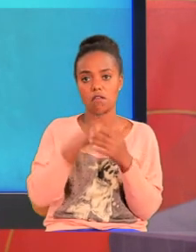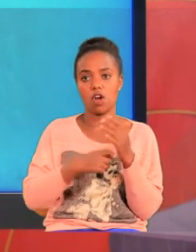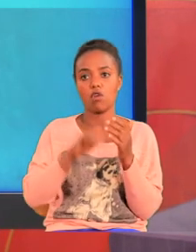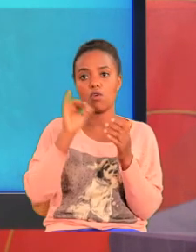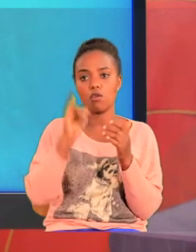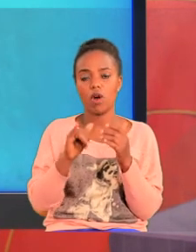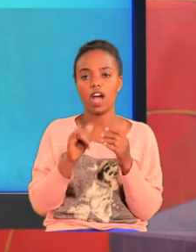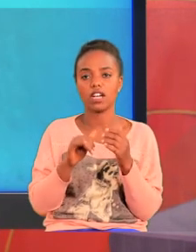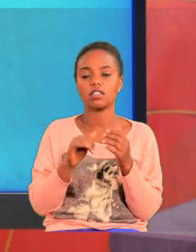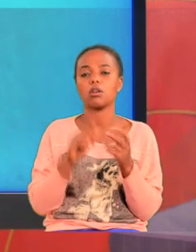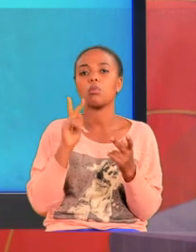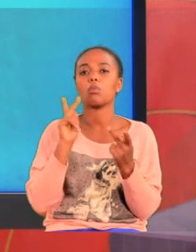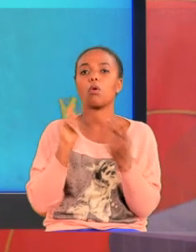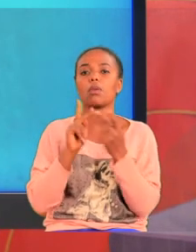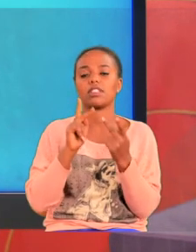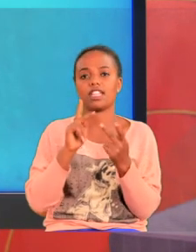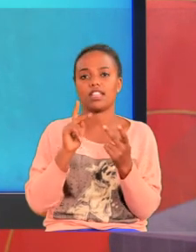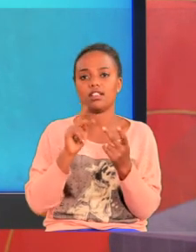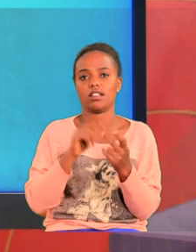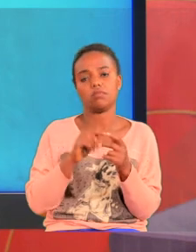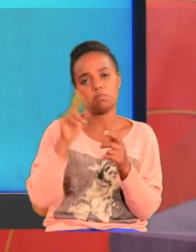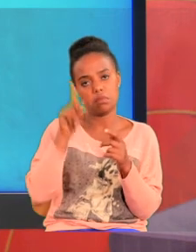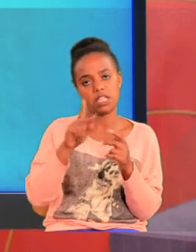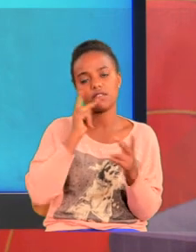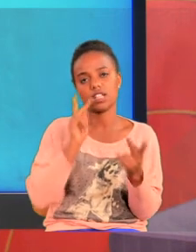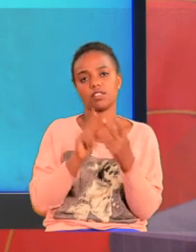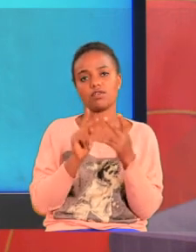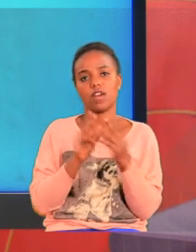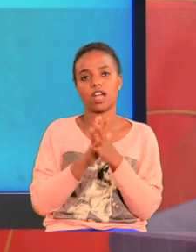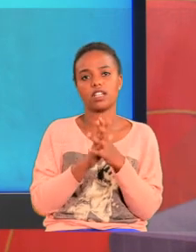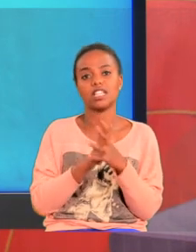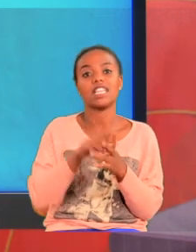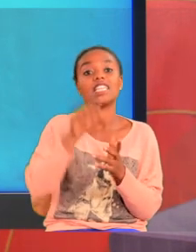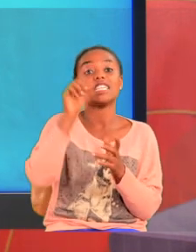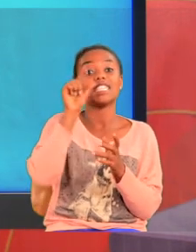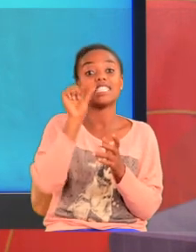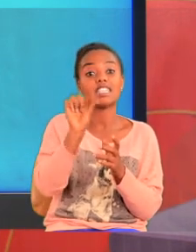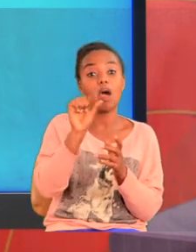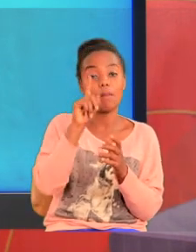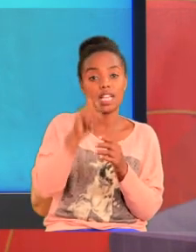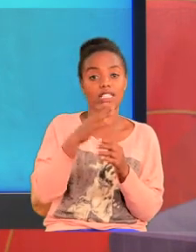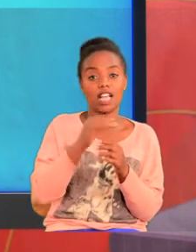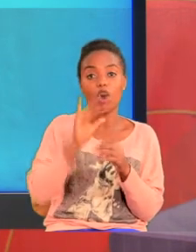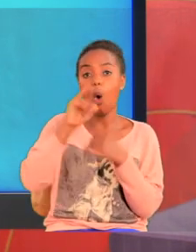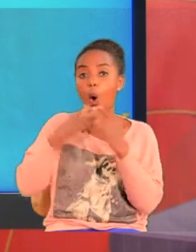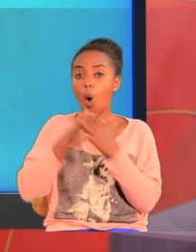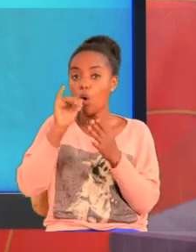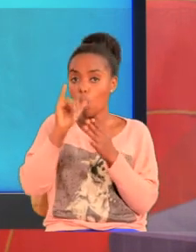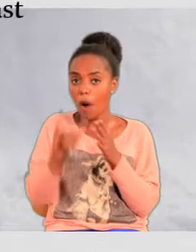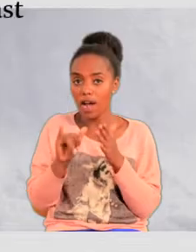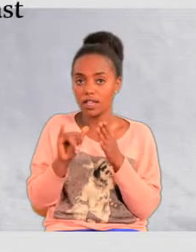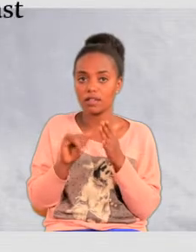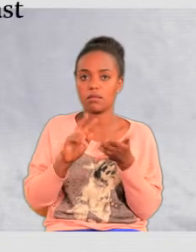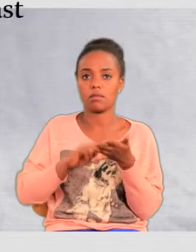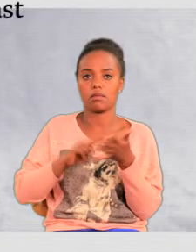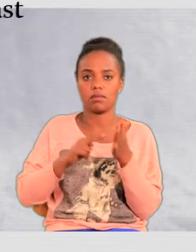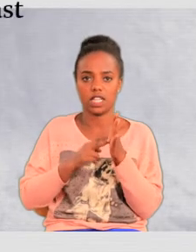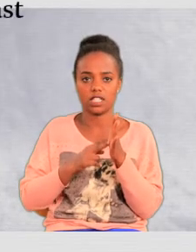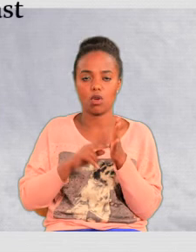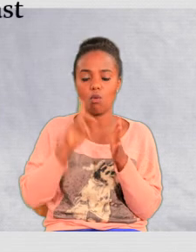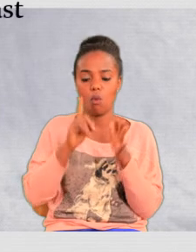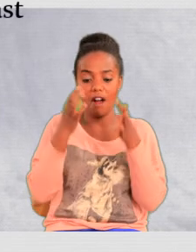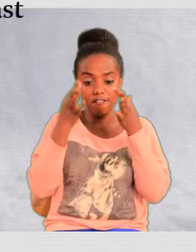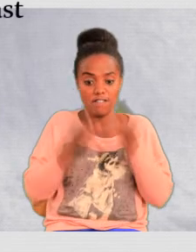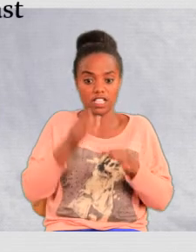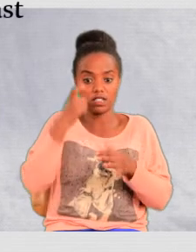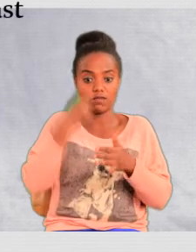that property be satisfied. This for some x, for all y, this means there is at least one fixed